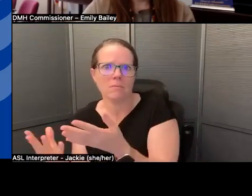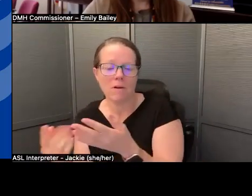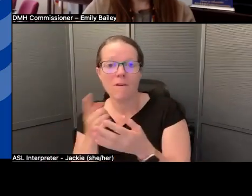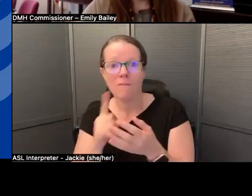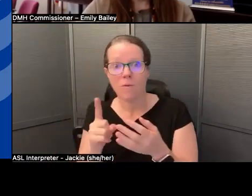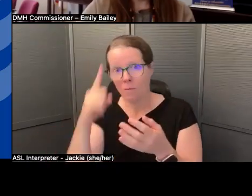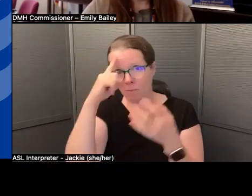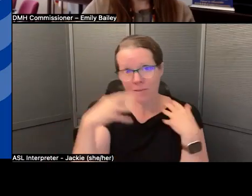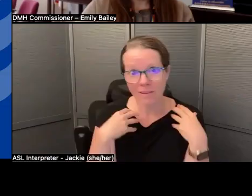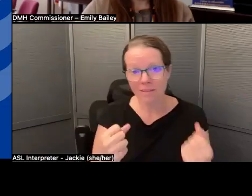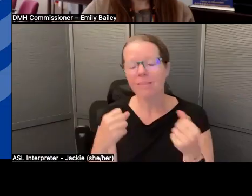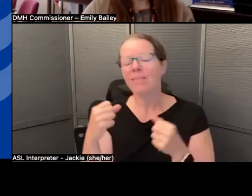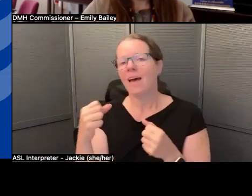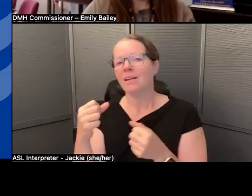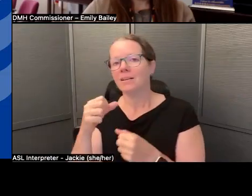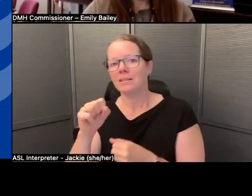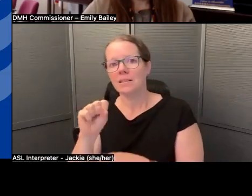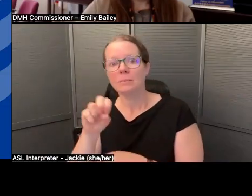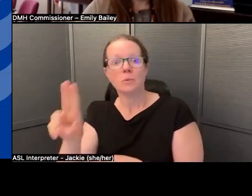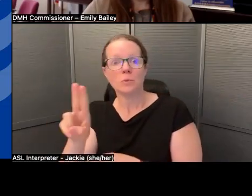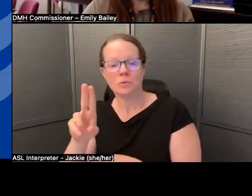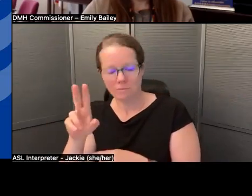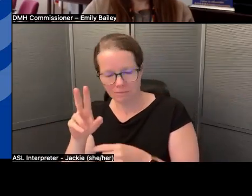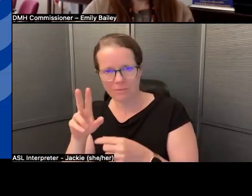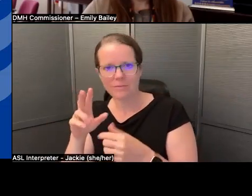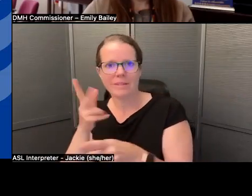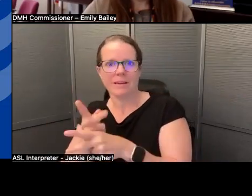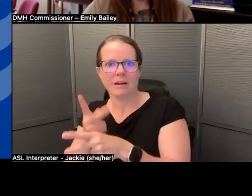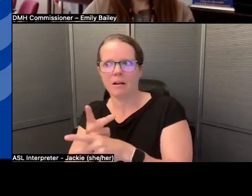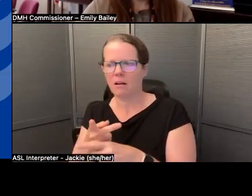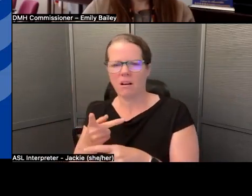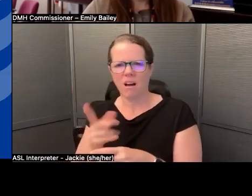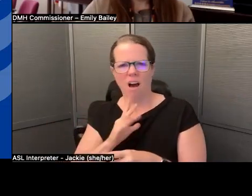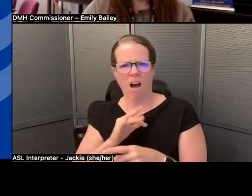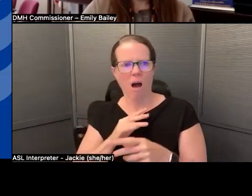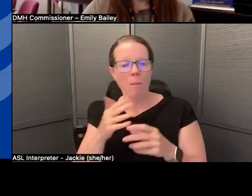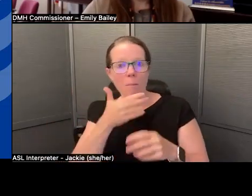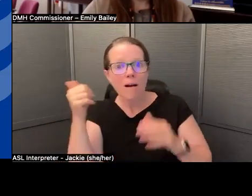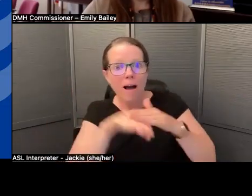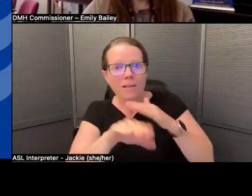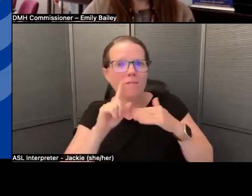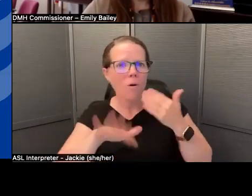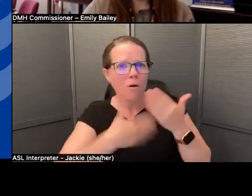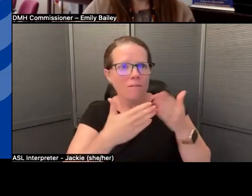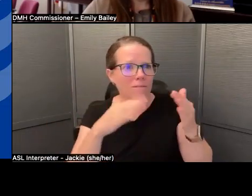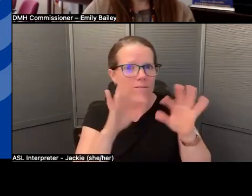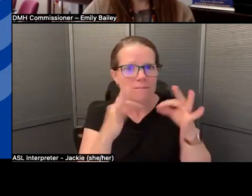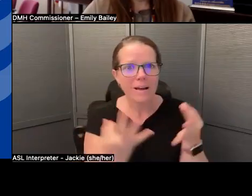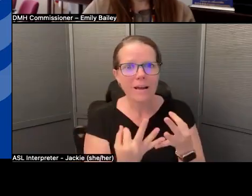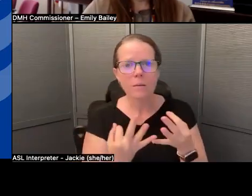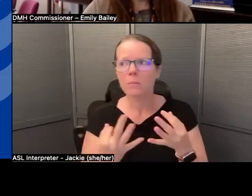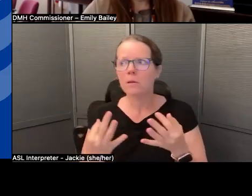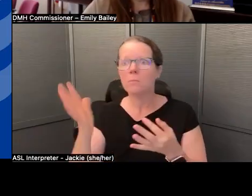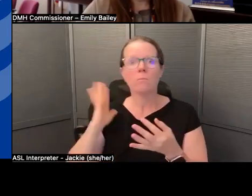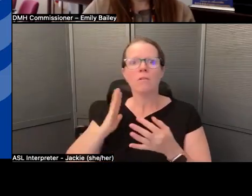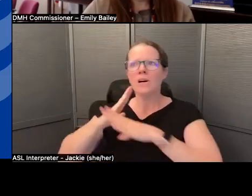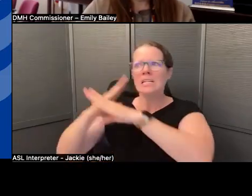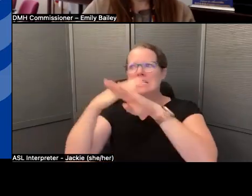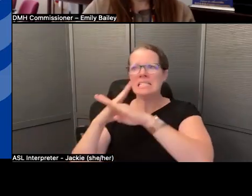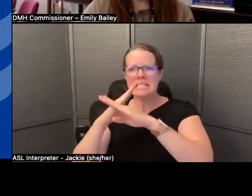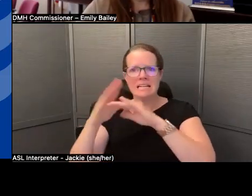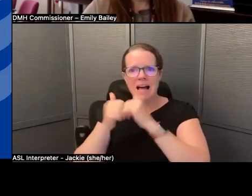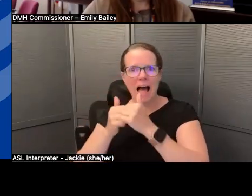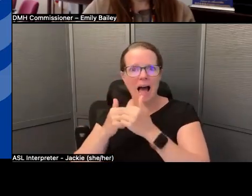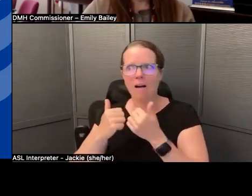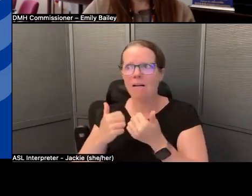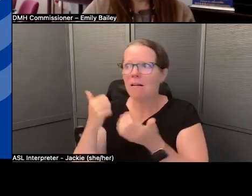for individuals and families, reduced barriers to care, and strengthened the state's behavioral health safety net. In addition,